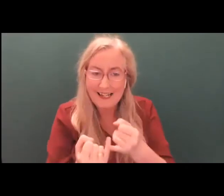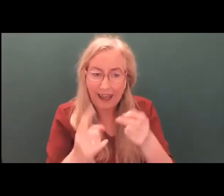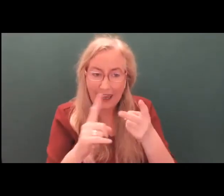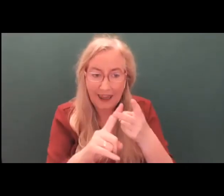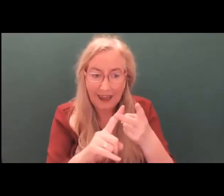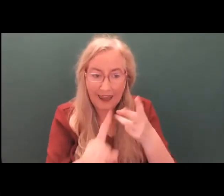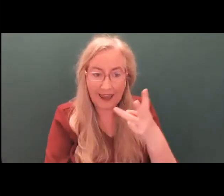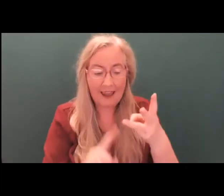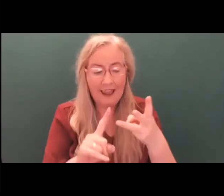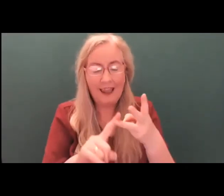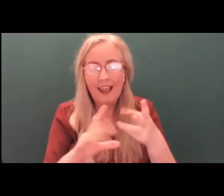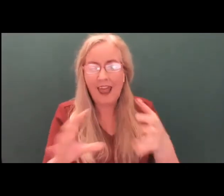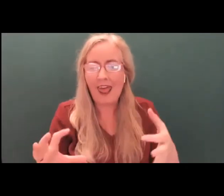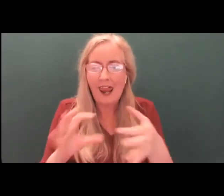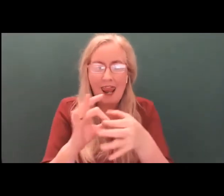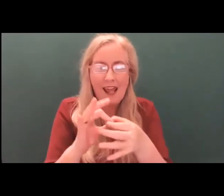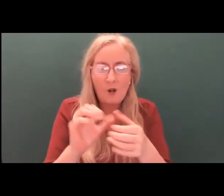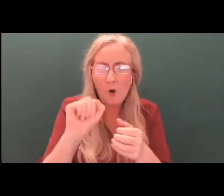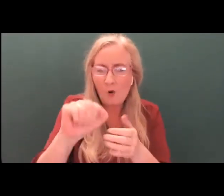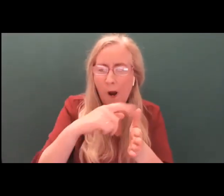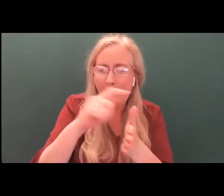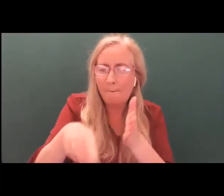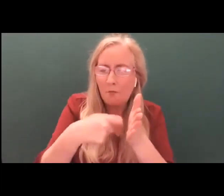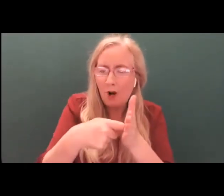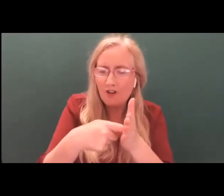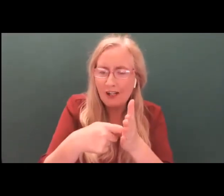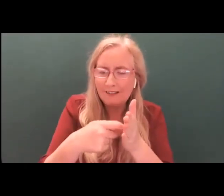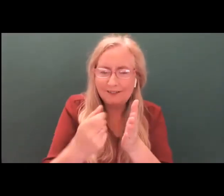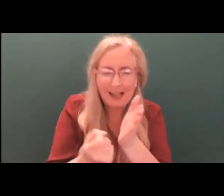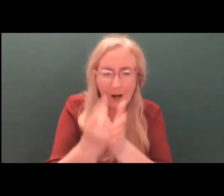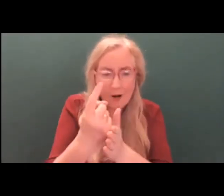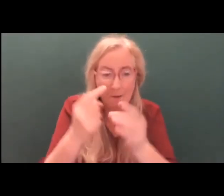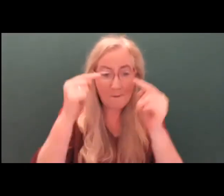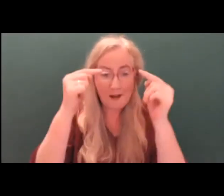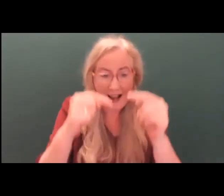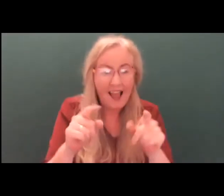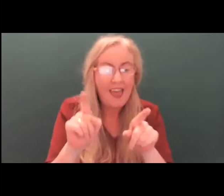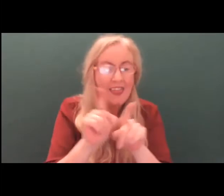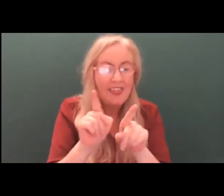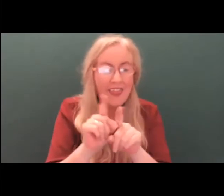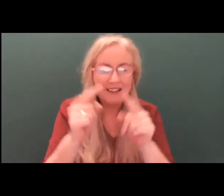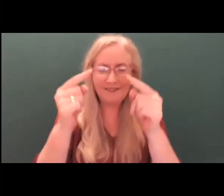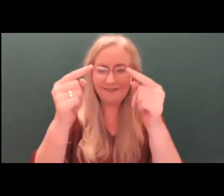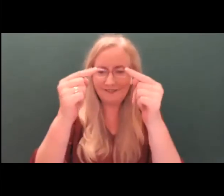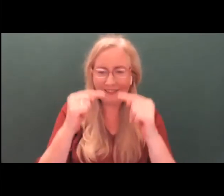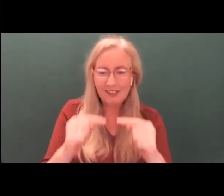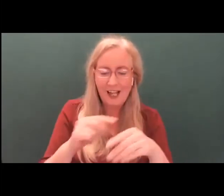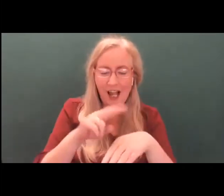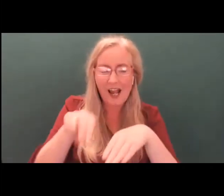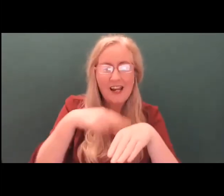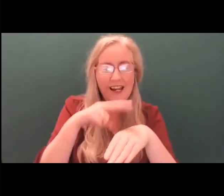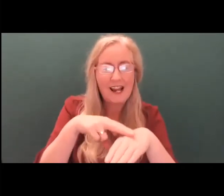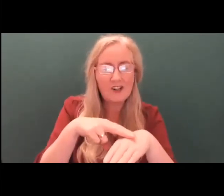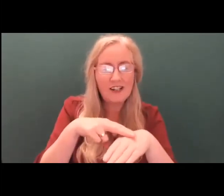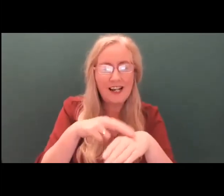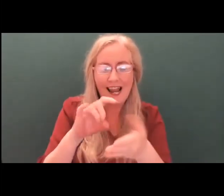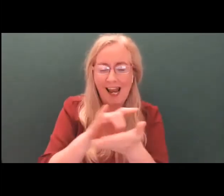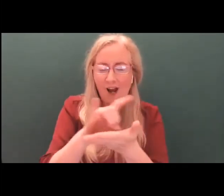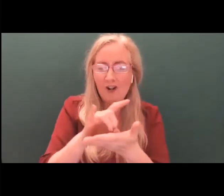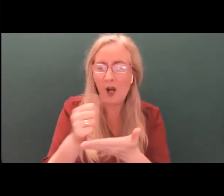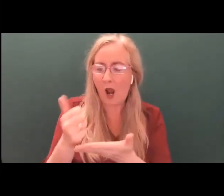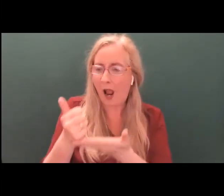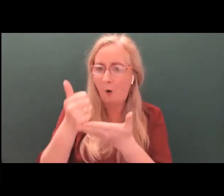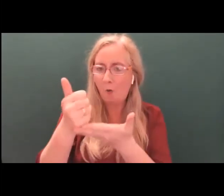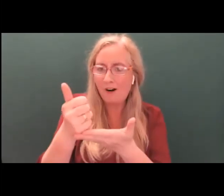to your outputs, your project outputs, and then there'll be a form on the National Heritage Awards